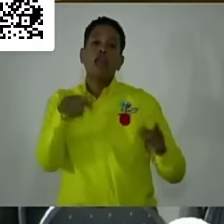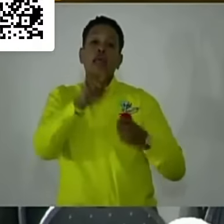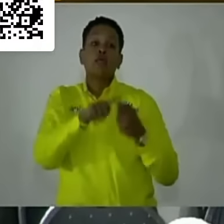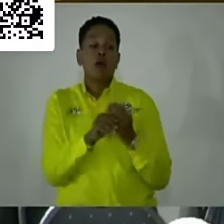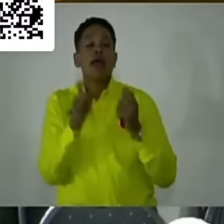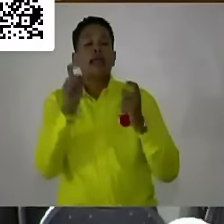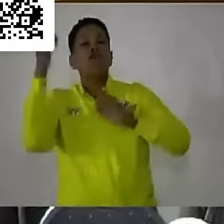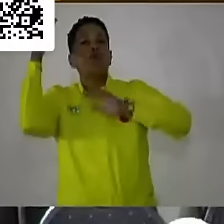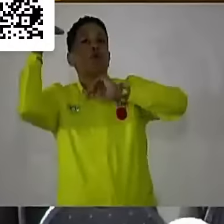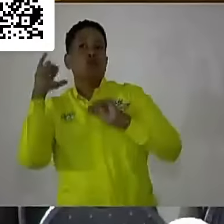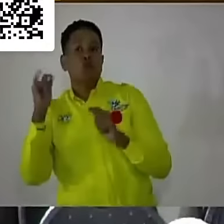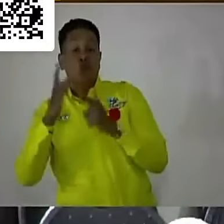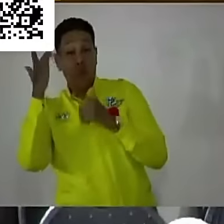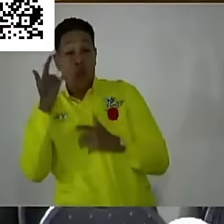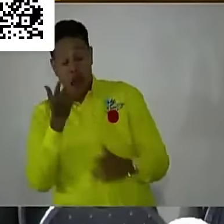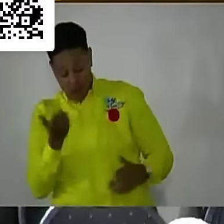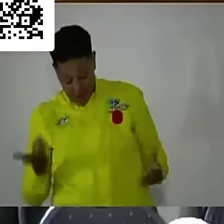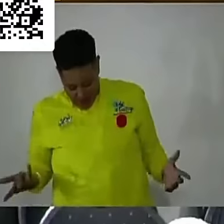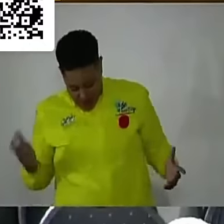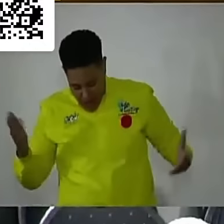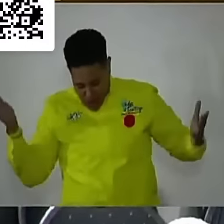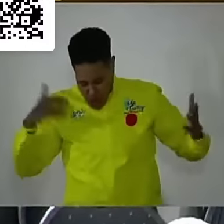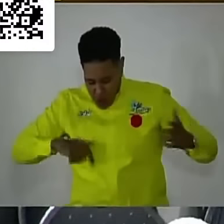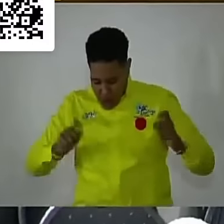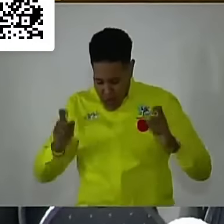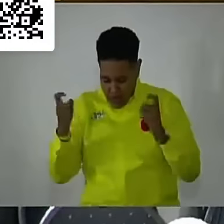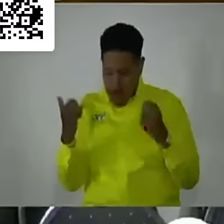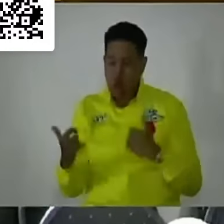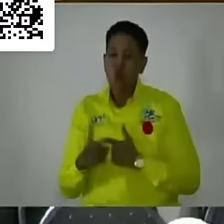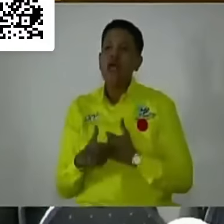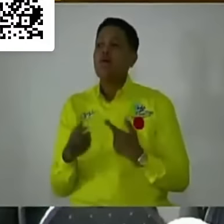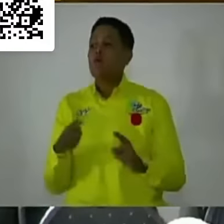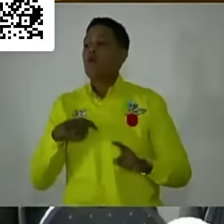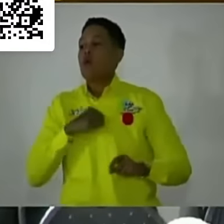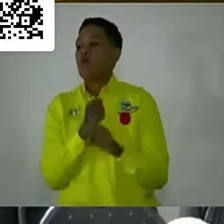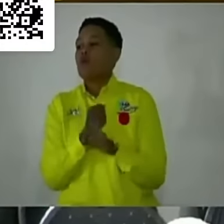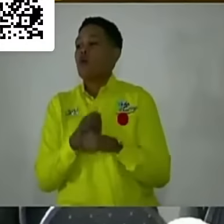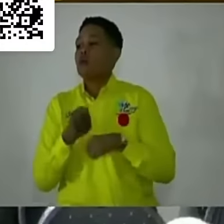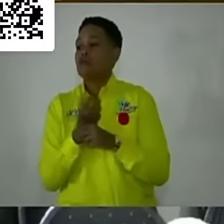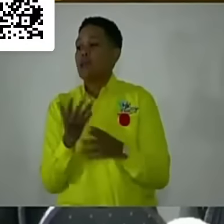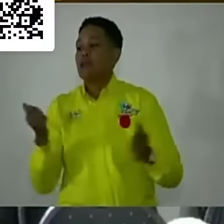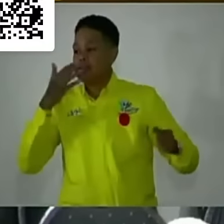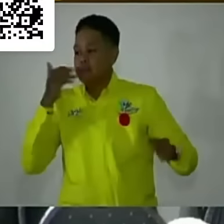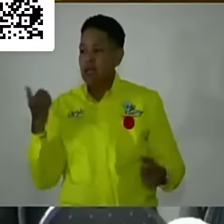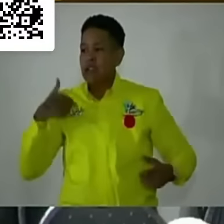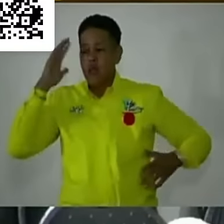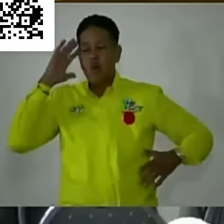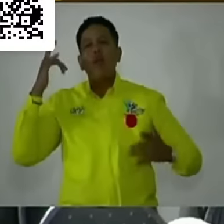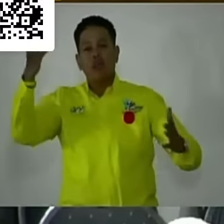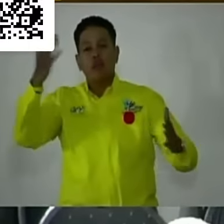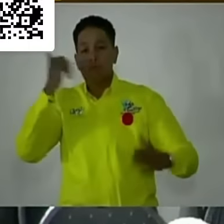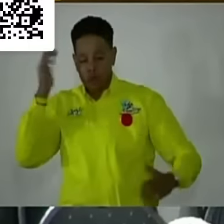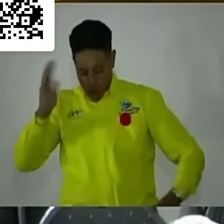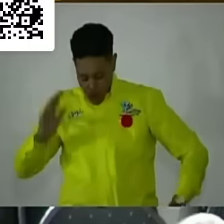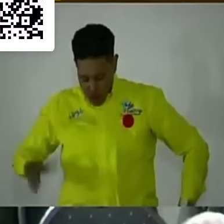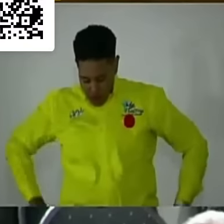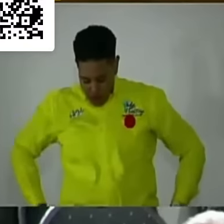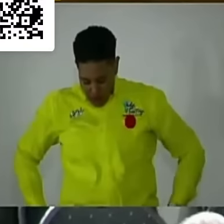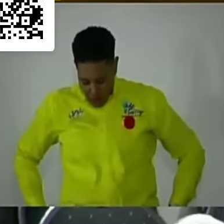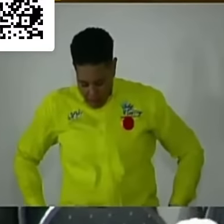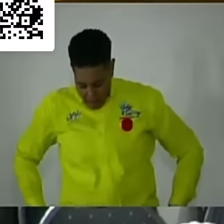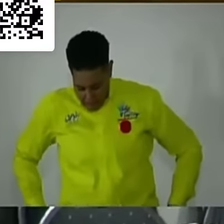them hope, because that's all we can give at this point while we work to make things better. And it will get better. So